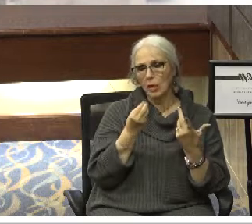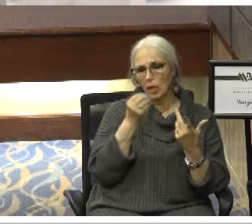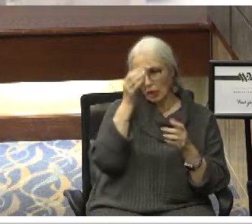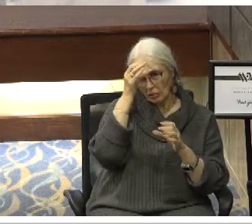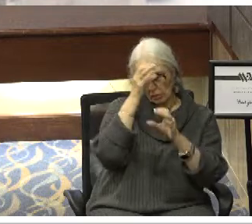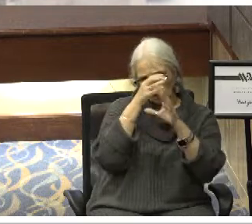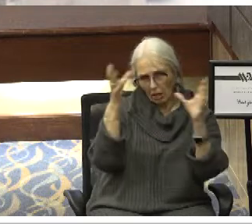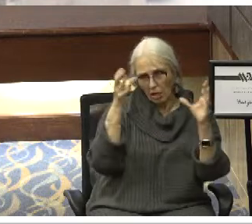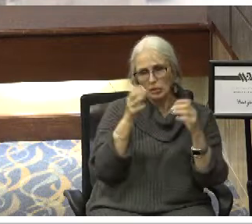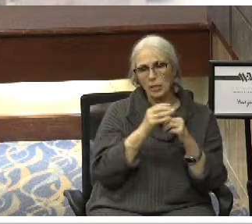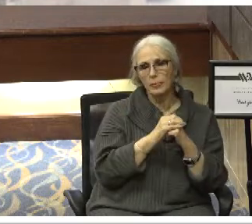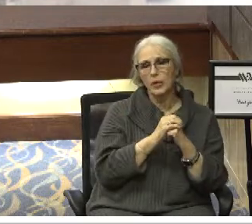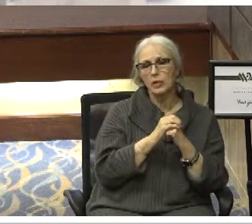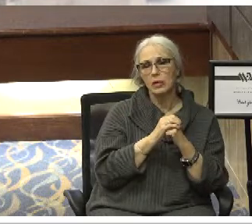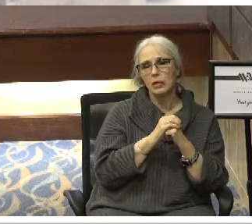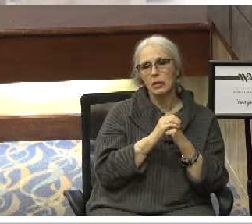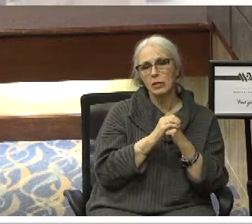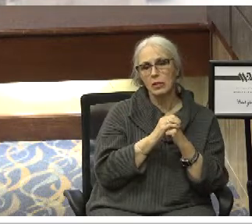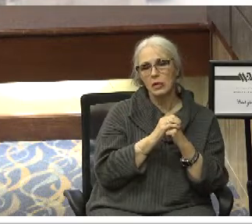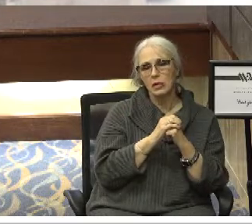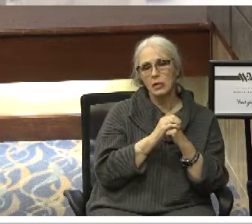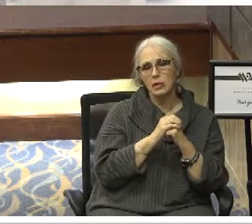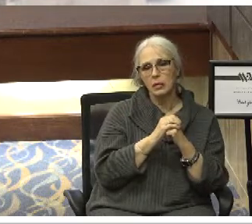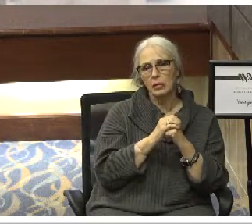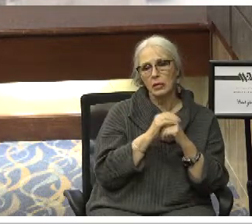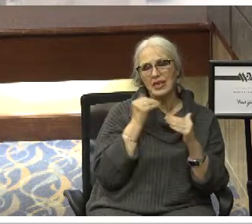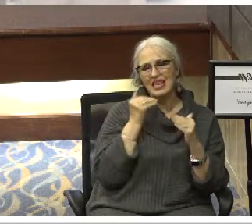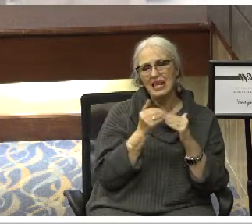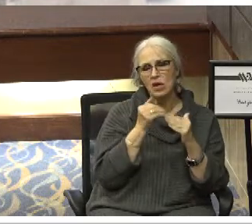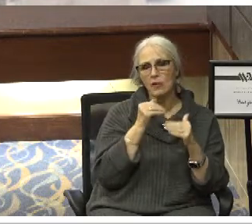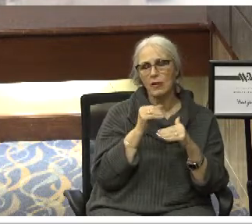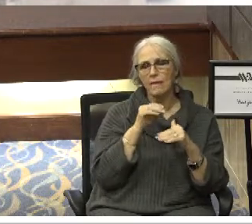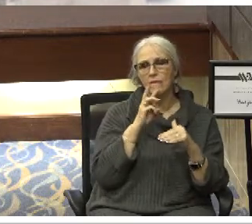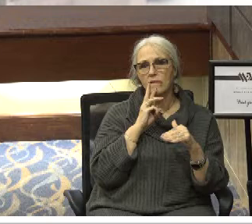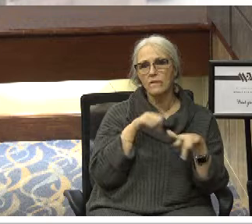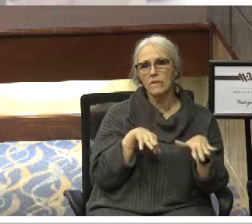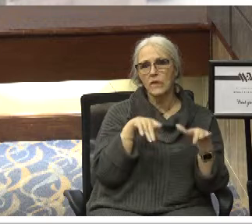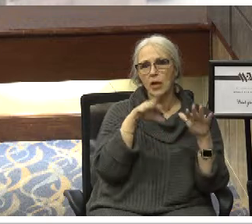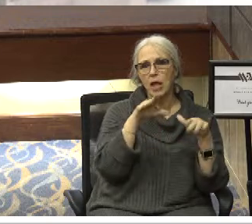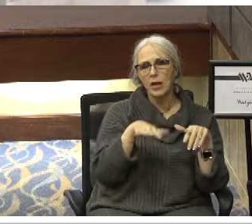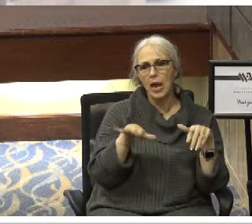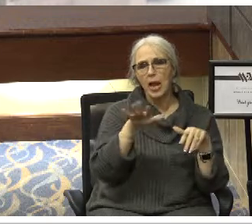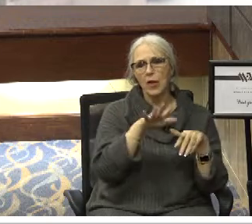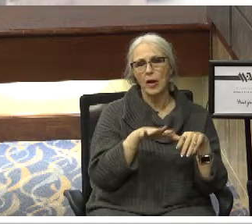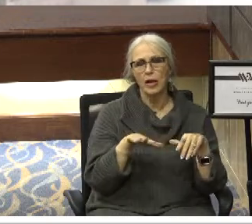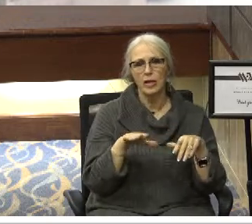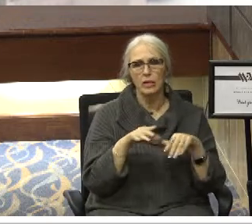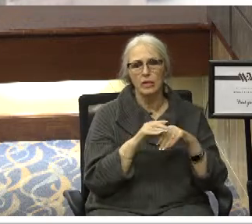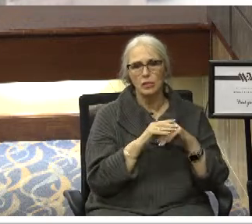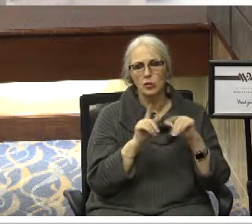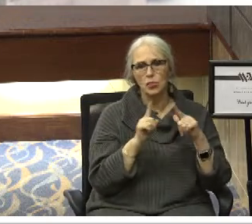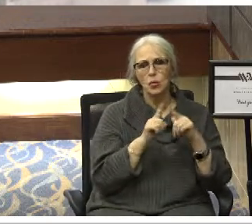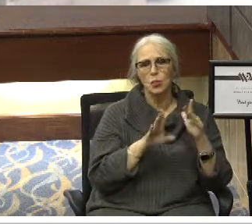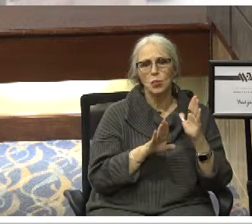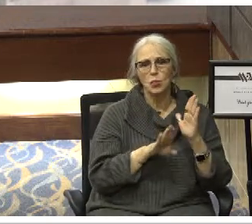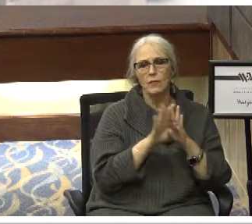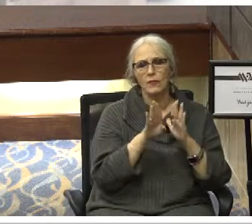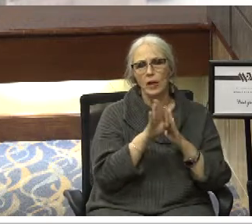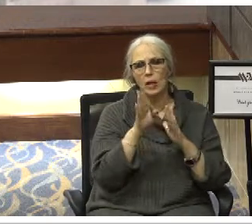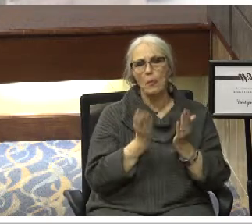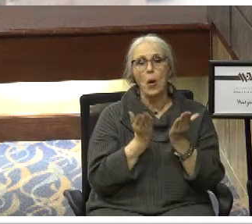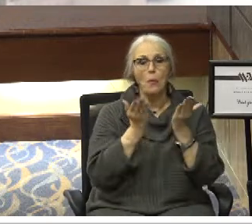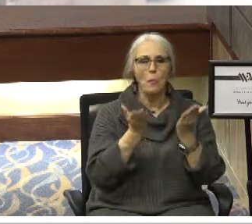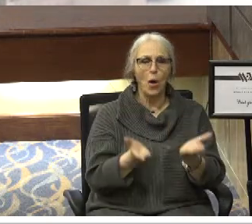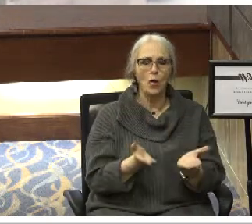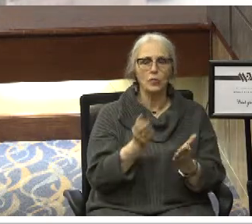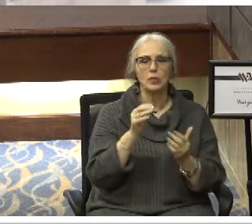is talking about can occur back towards the floodplain area, and the site could be developed as proposed by the Salvation Army